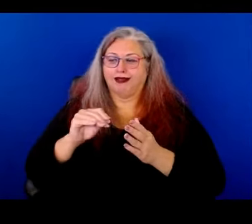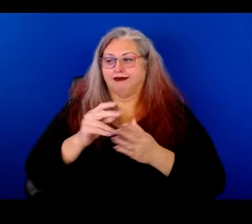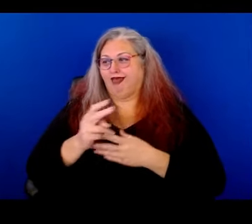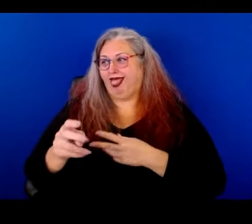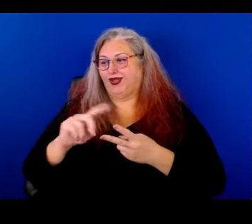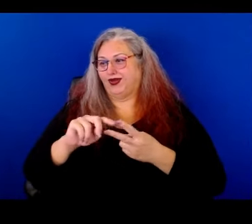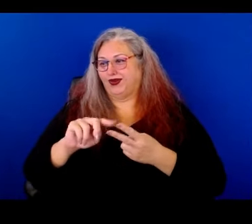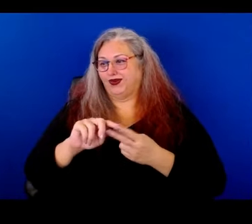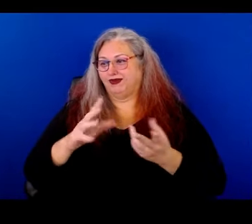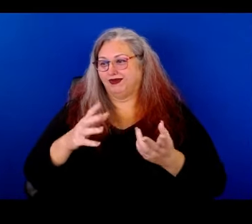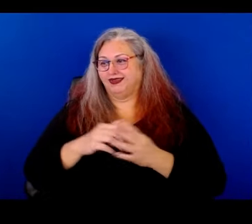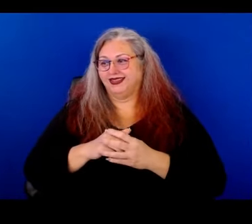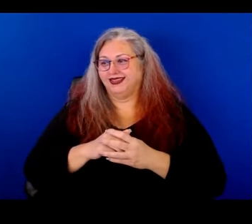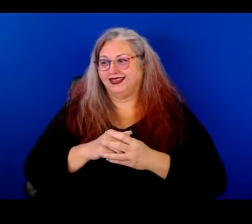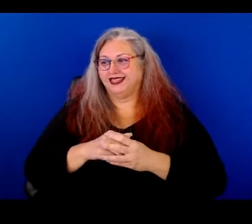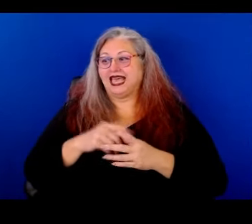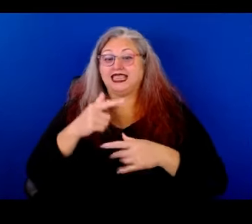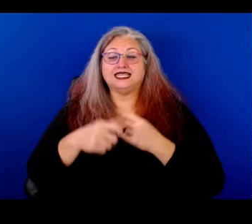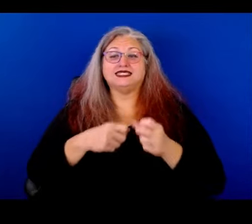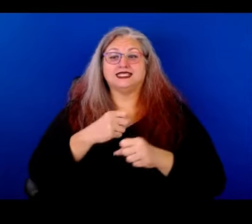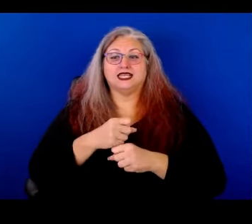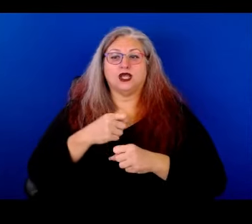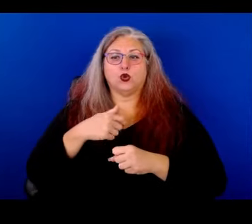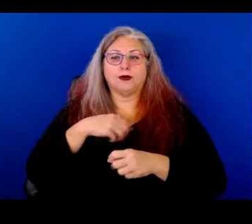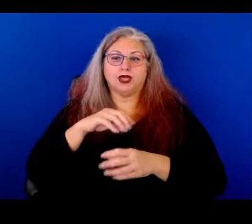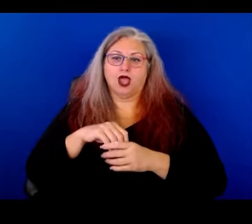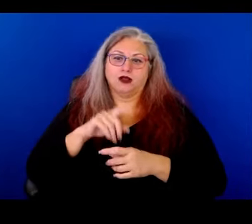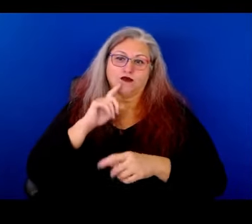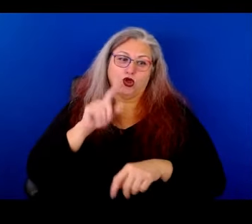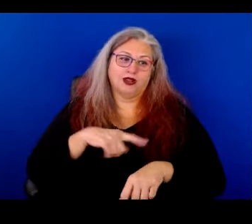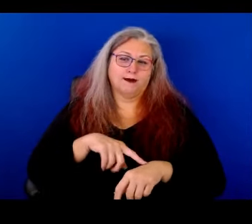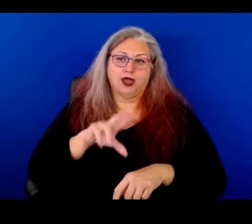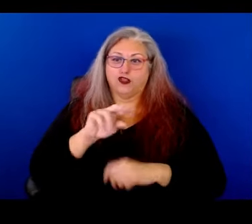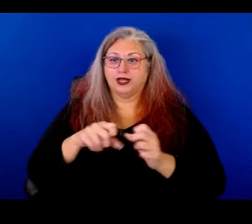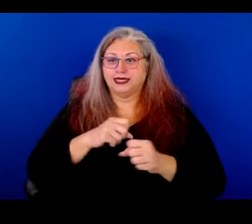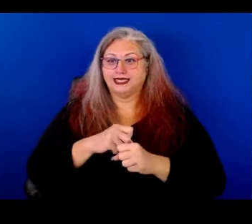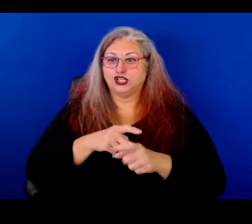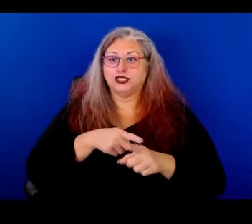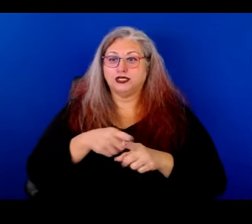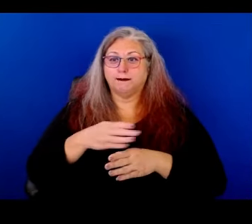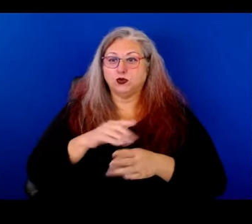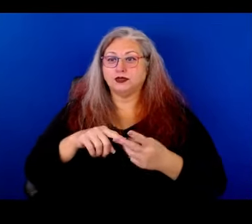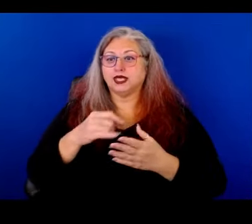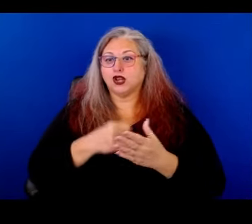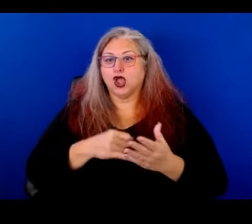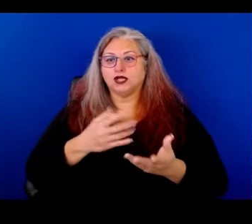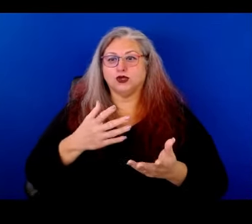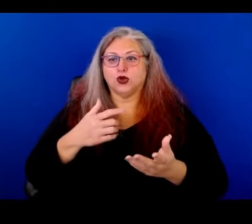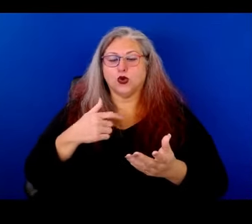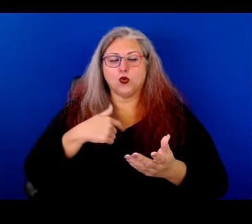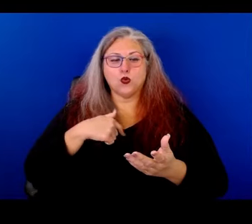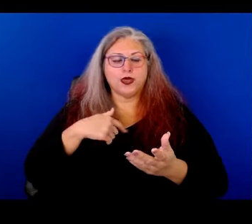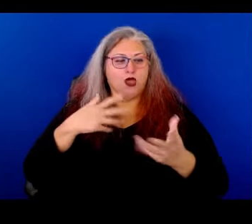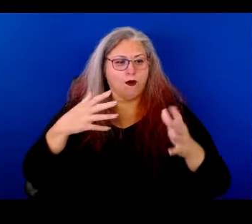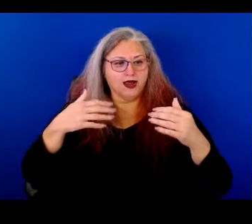Back to art and failure. This year we have, you know, we've been in it for a long time, 30 years in music and arts, and we had